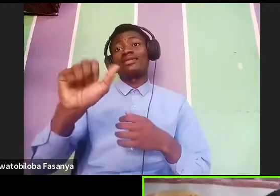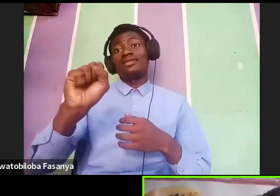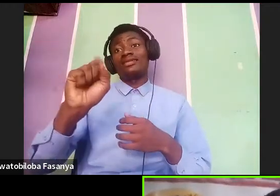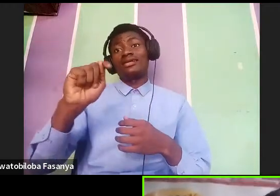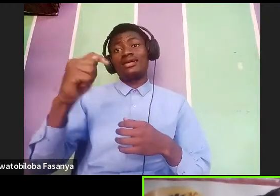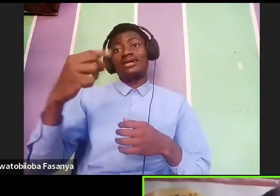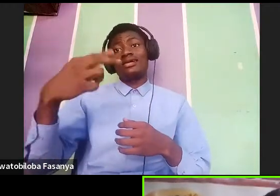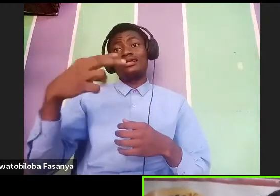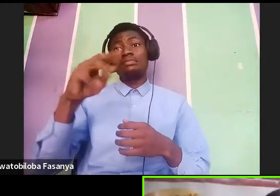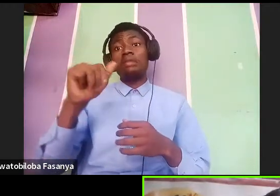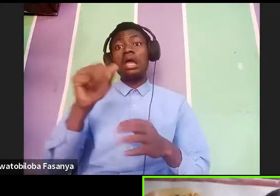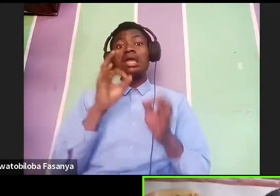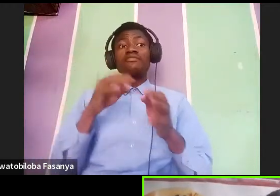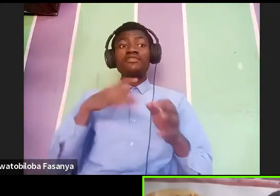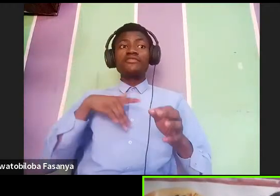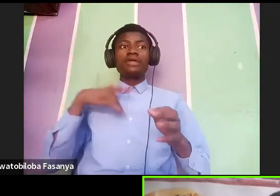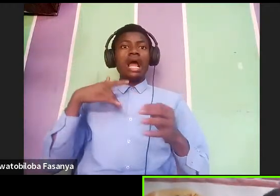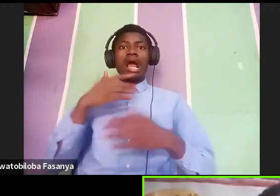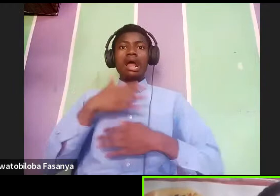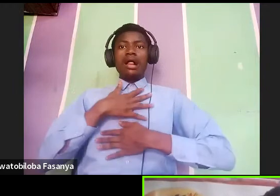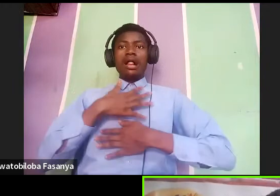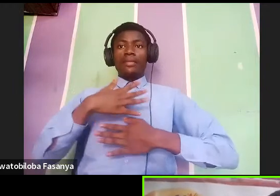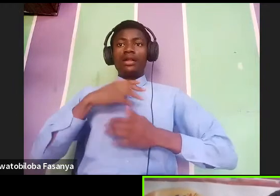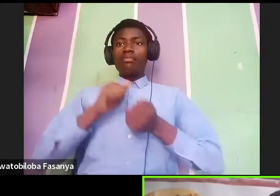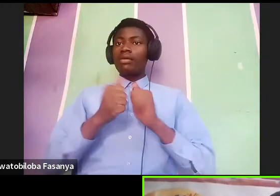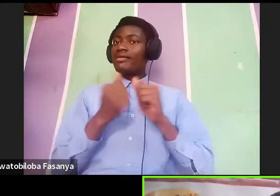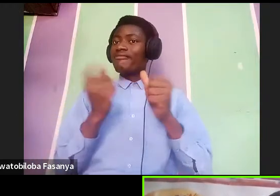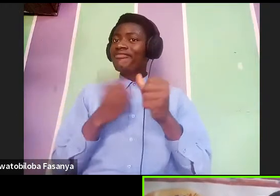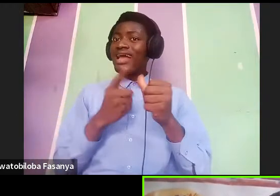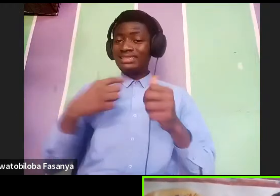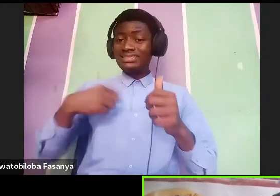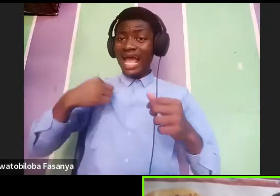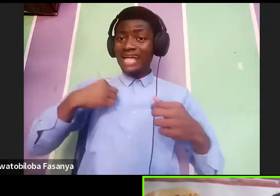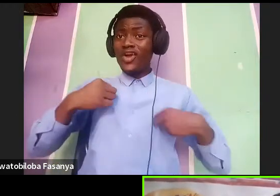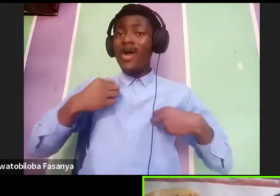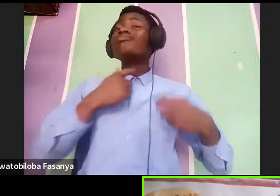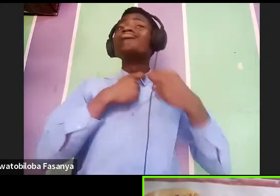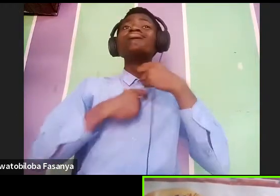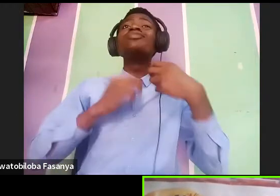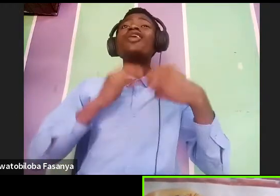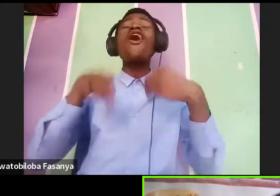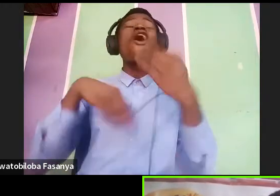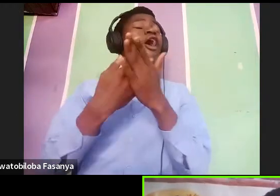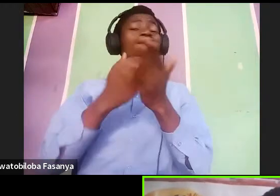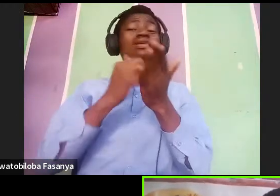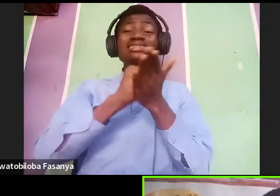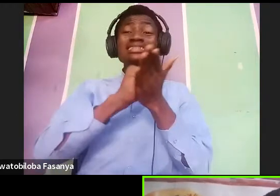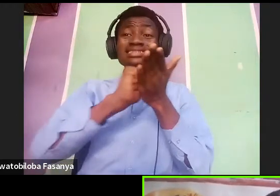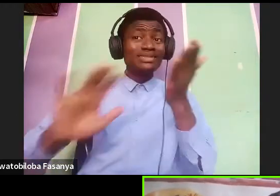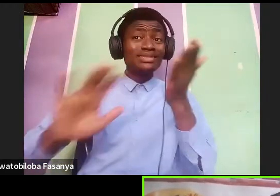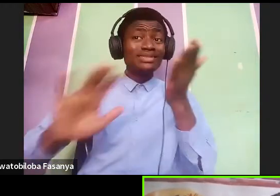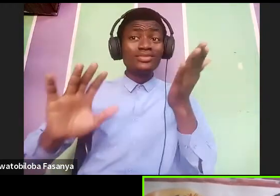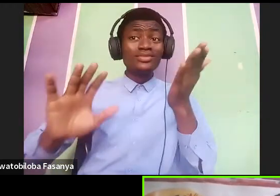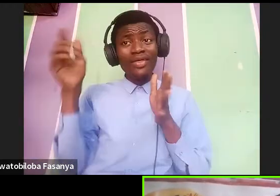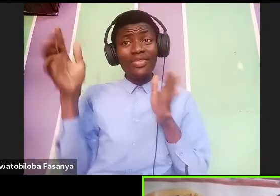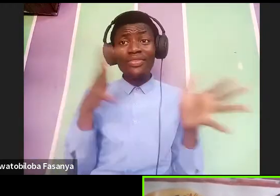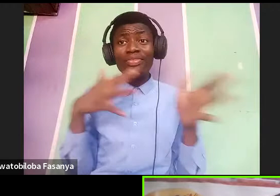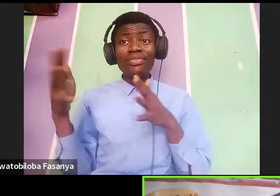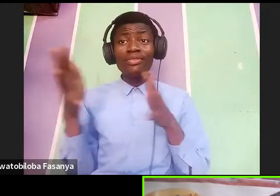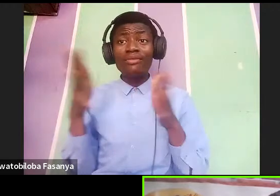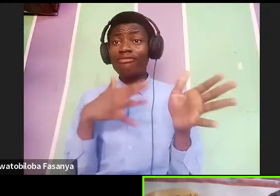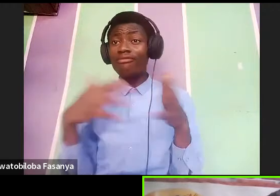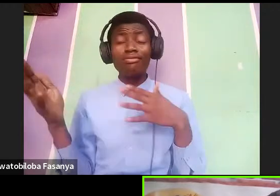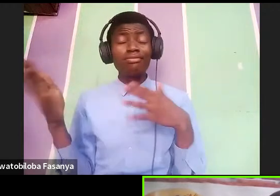can get fresh air, move to where there is air, open the windows. So don't just go and sleep. Don't just go